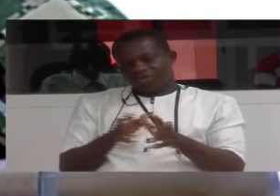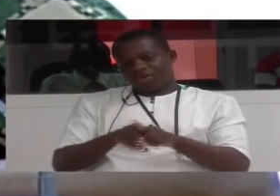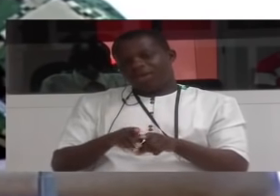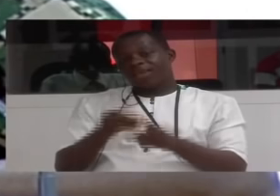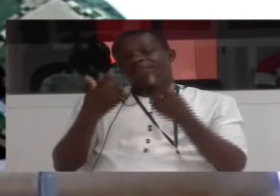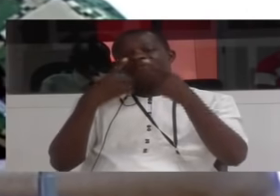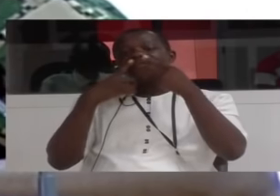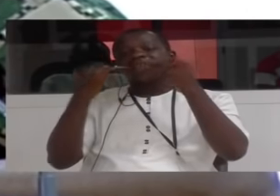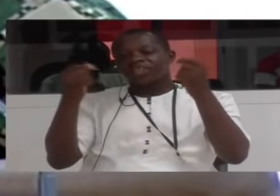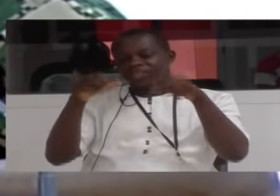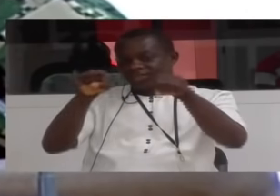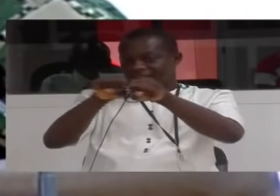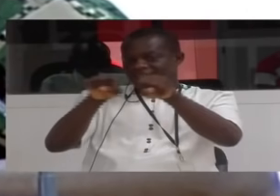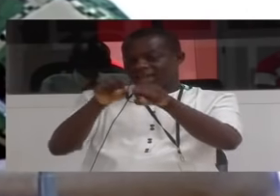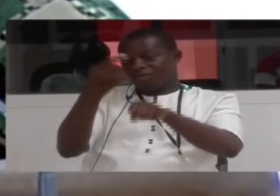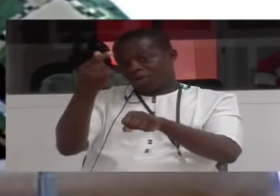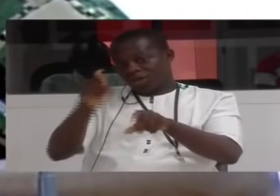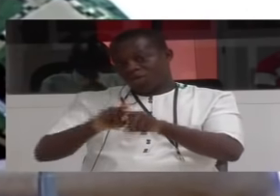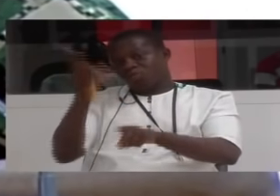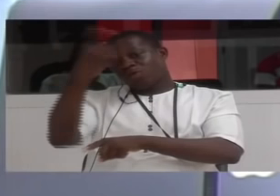dollar. Manga.